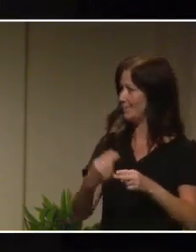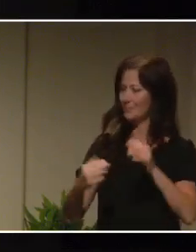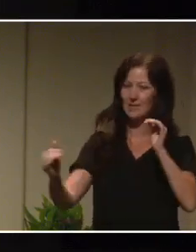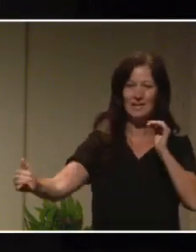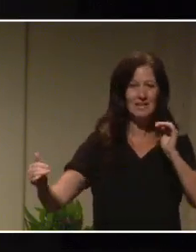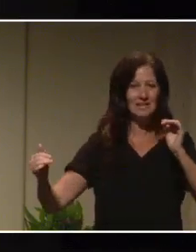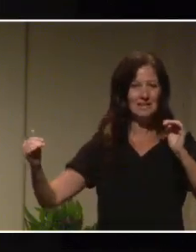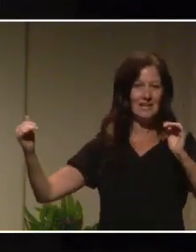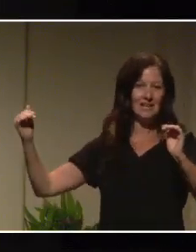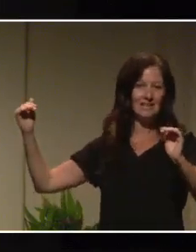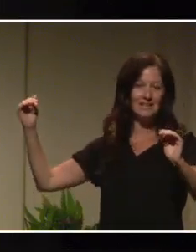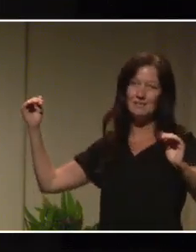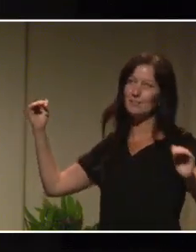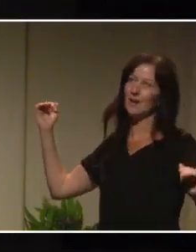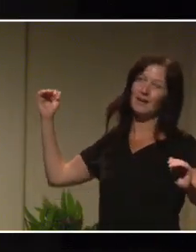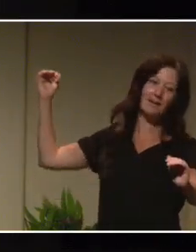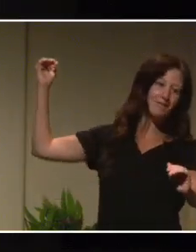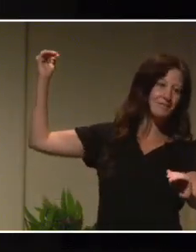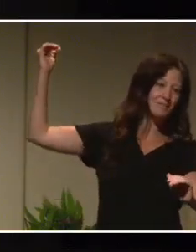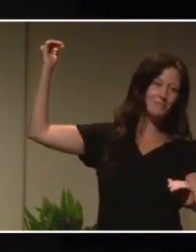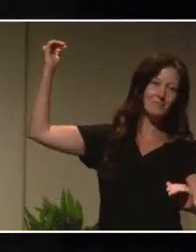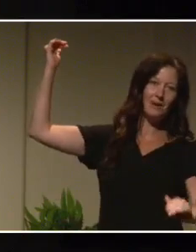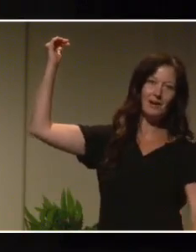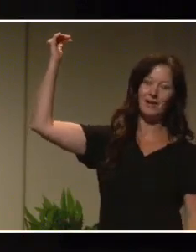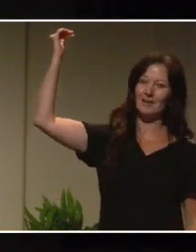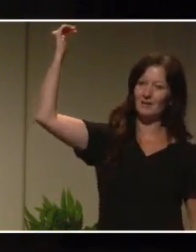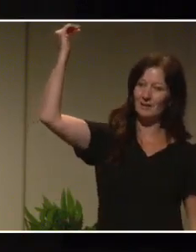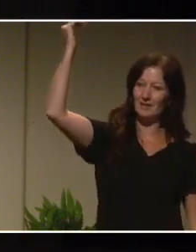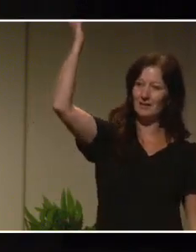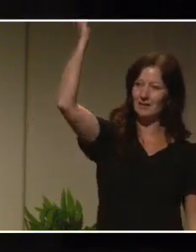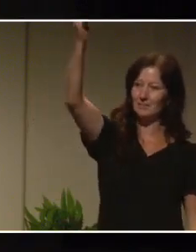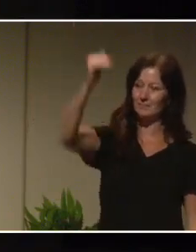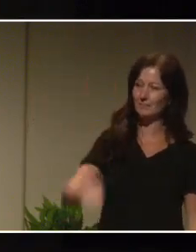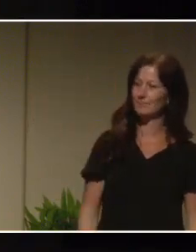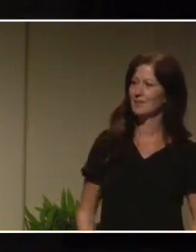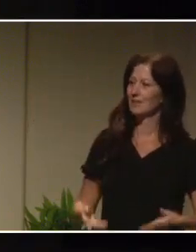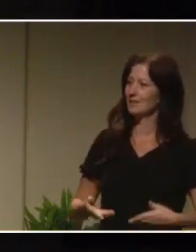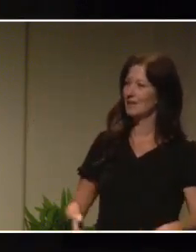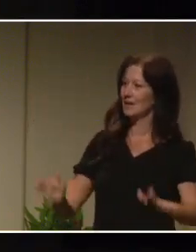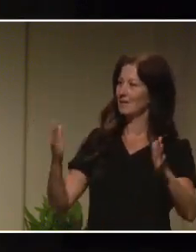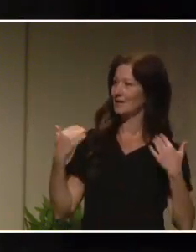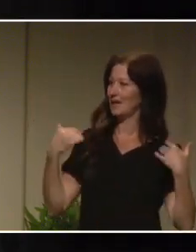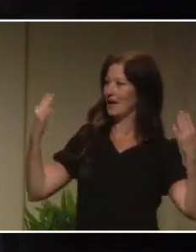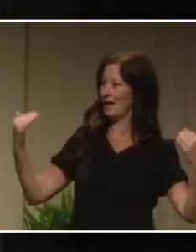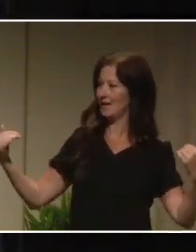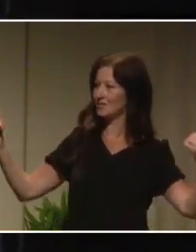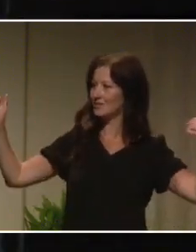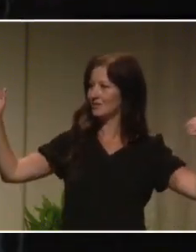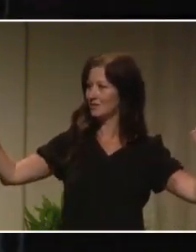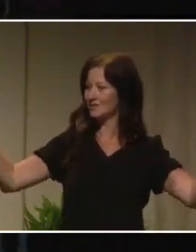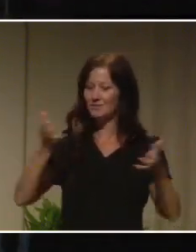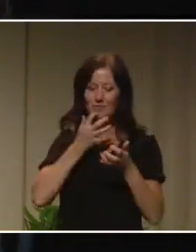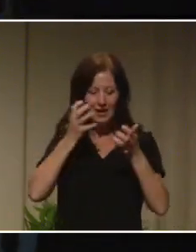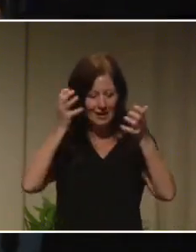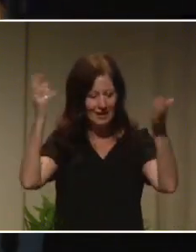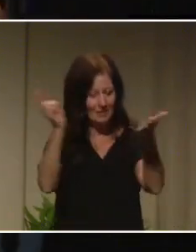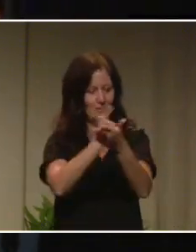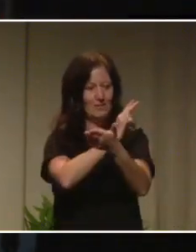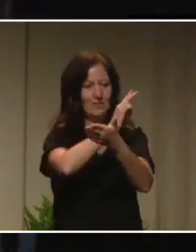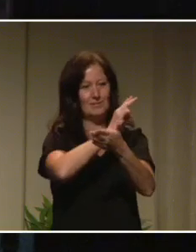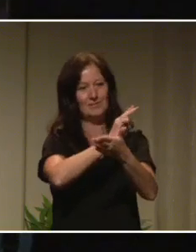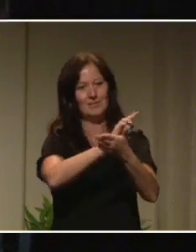name stands above them all. And the angels cry,